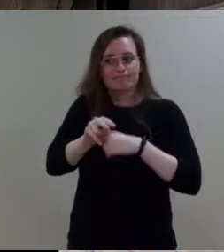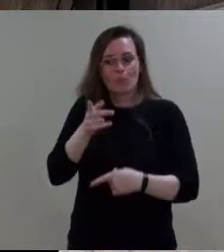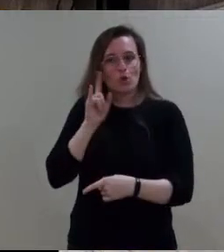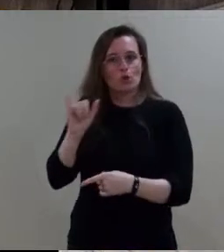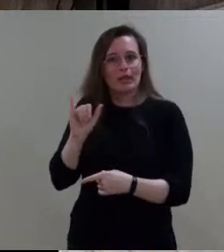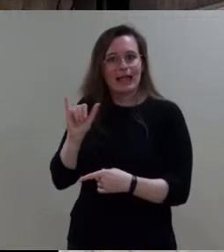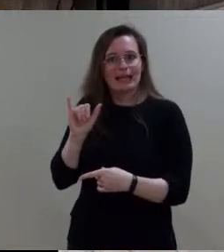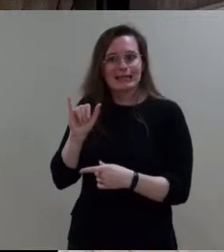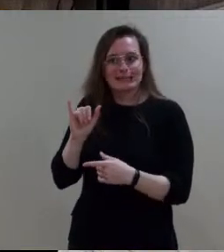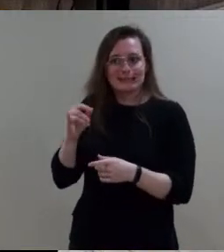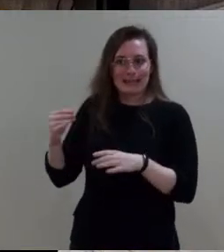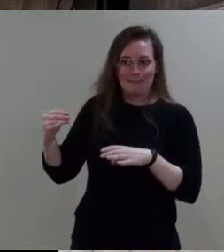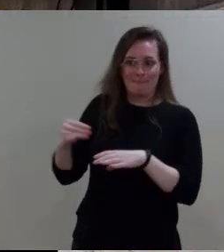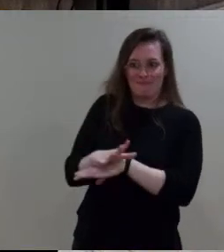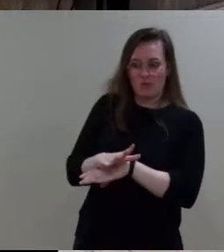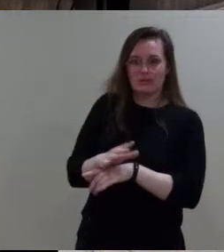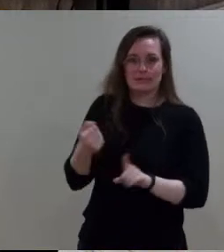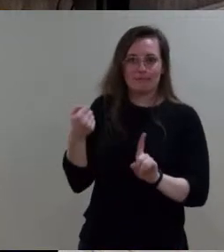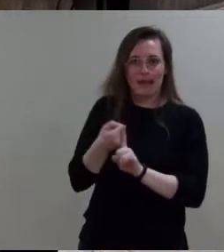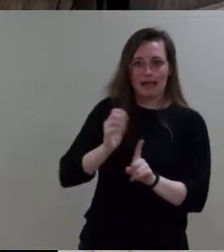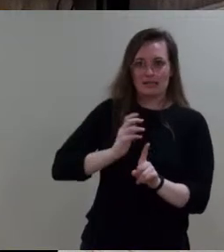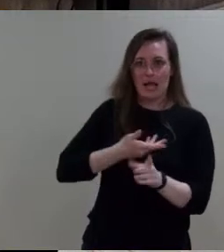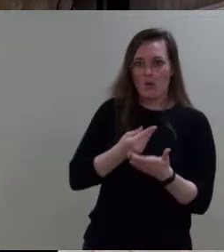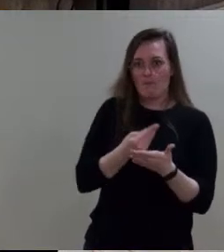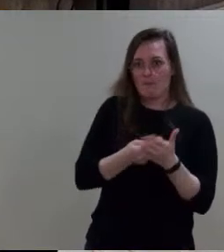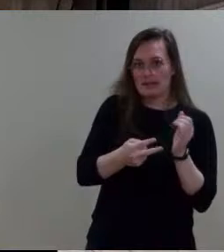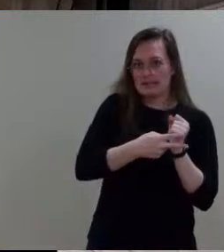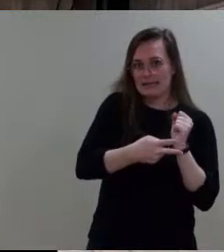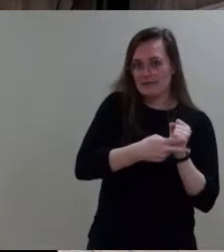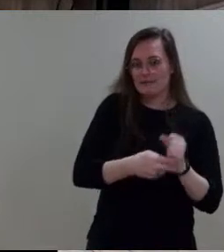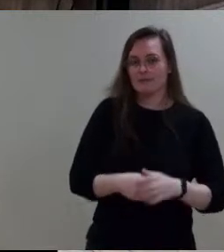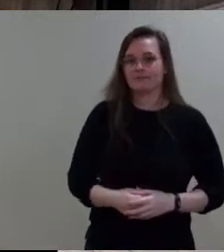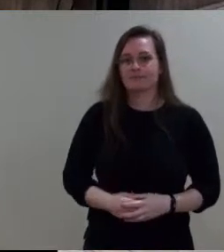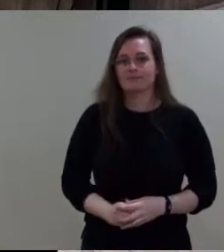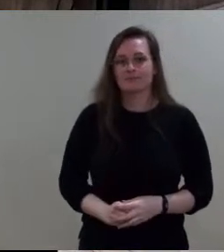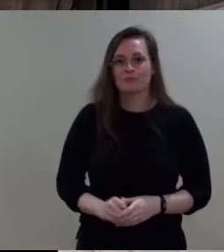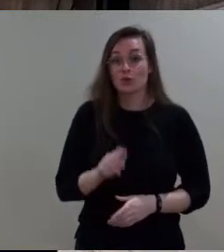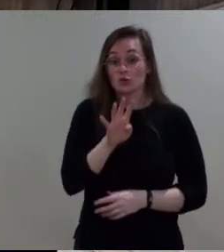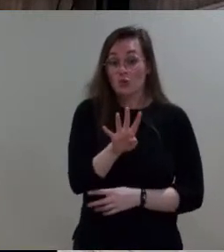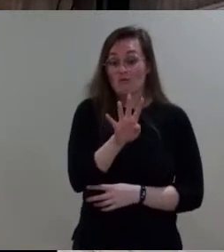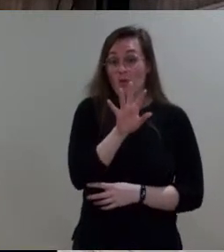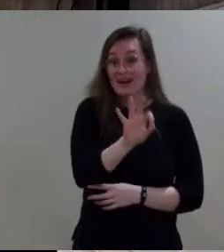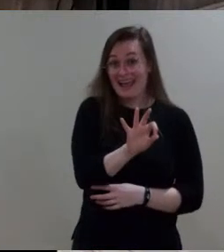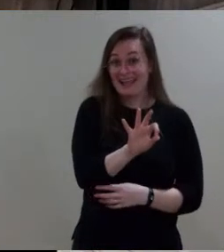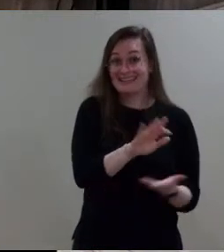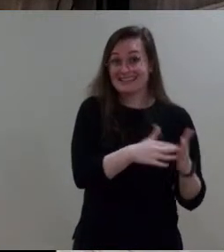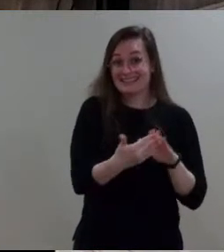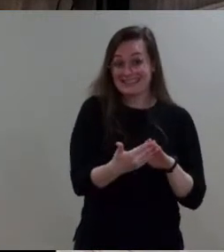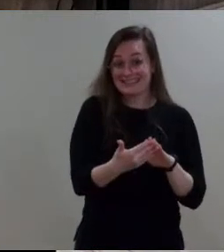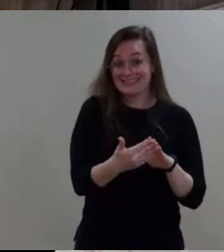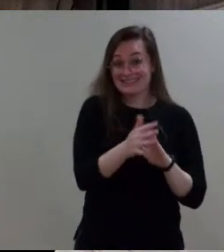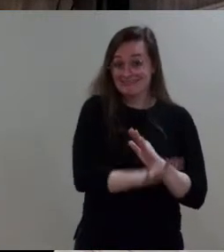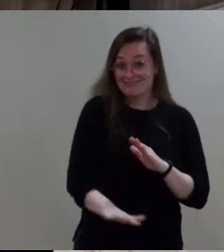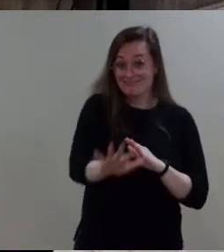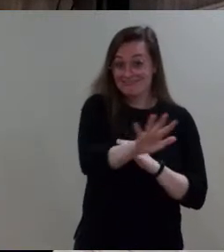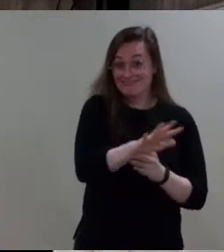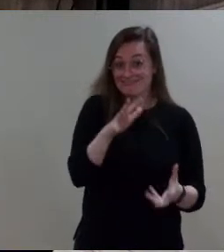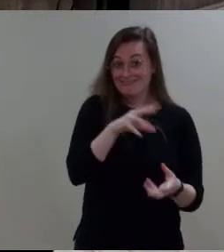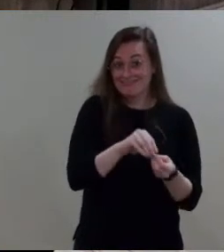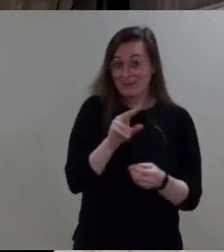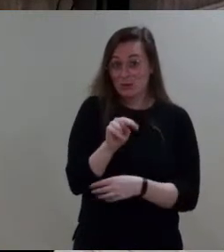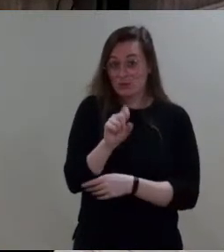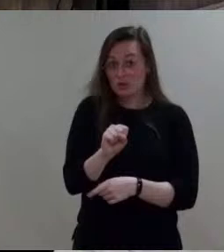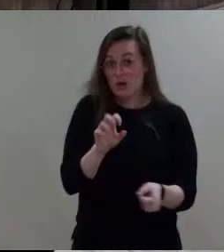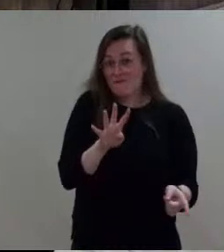Transfer tax is a transaction-based tax, and of the 49 municipalities, 47 use it, excuse